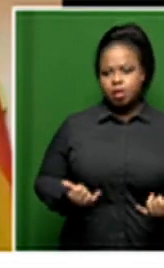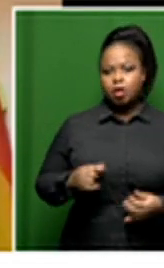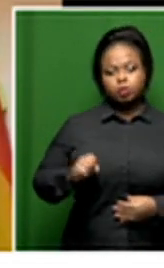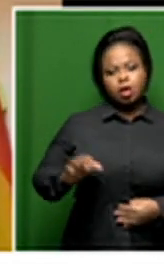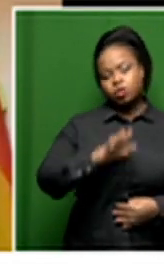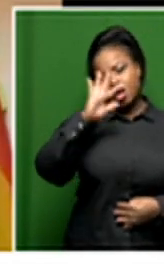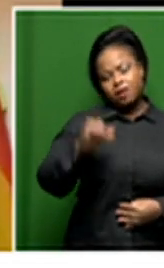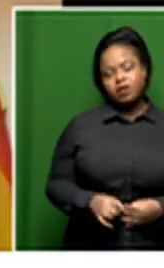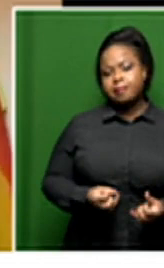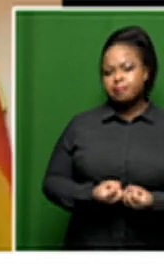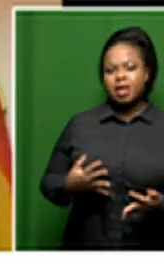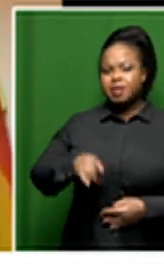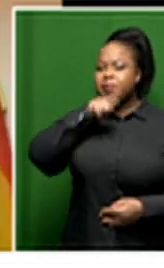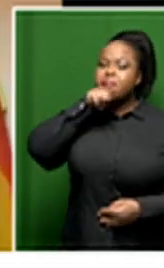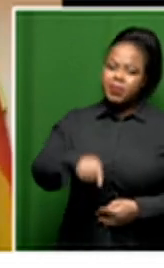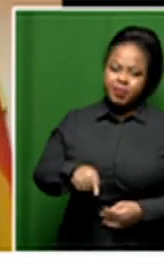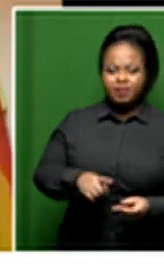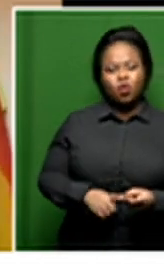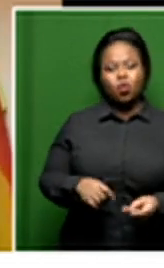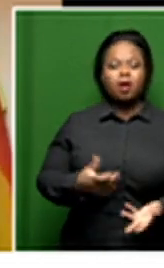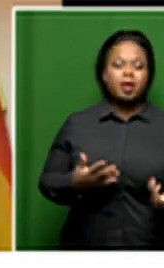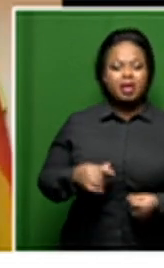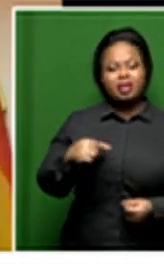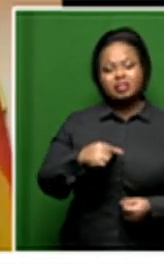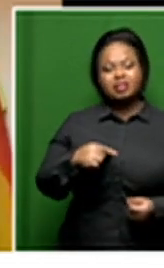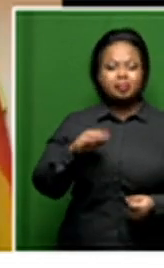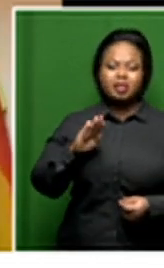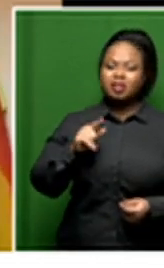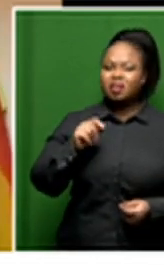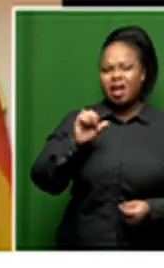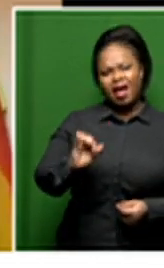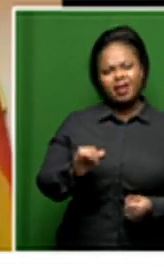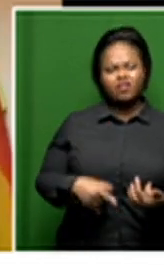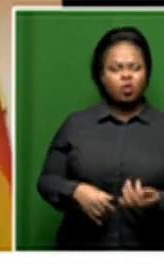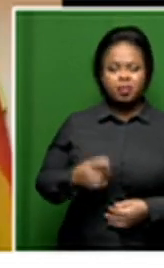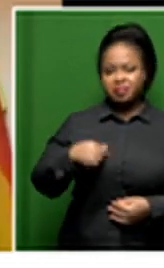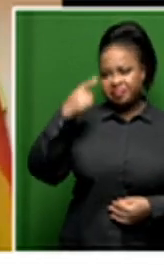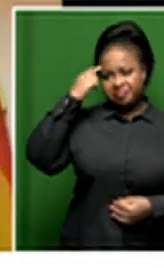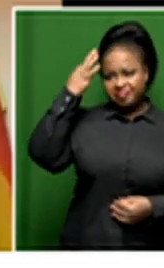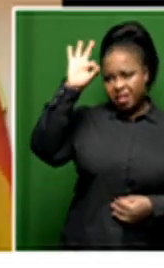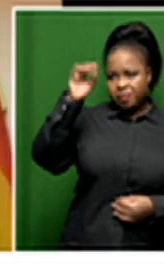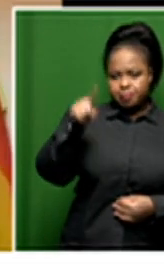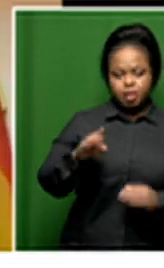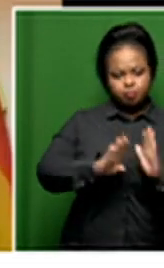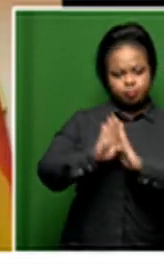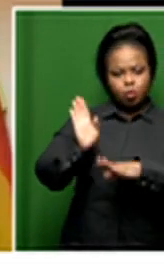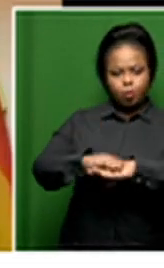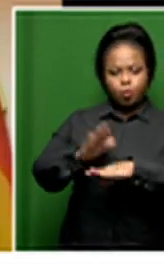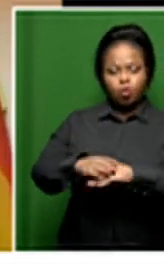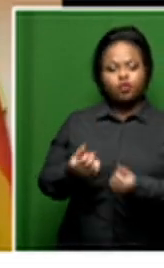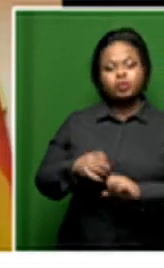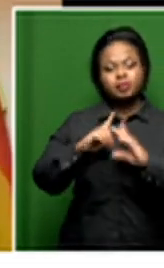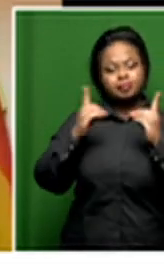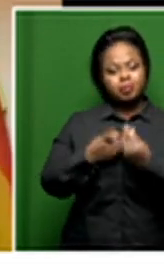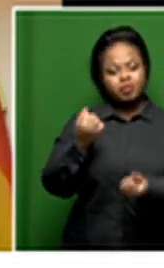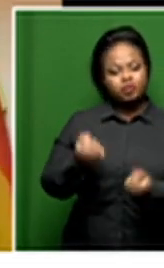more homophobic, but also we think government steps which should be better, across the Department of Justice, all the